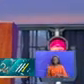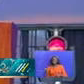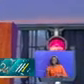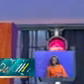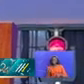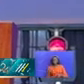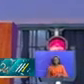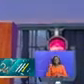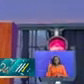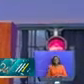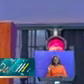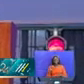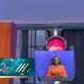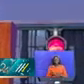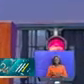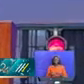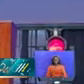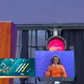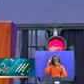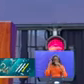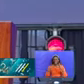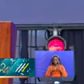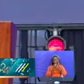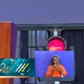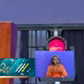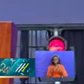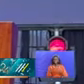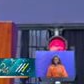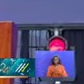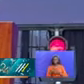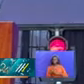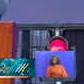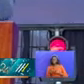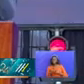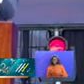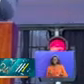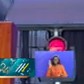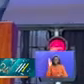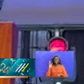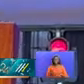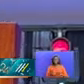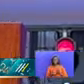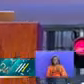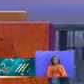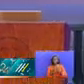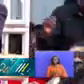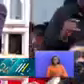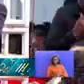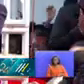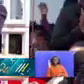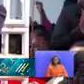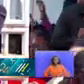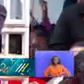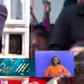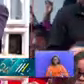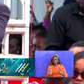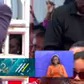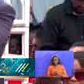the greatest dimension of Revelation is when God Reveals His